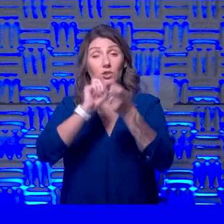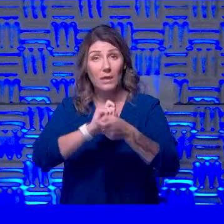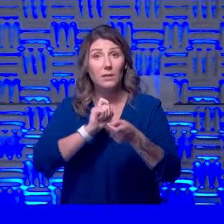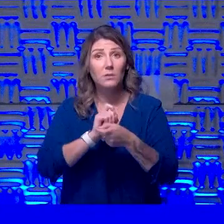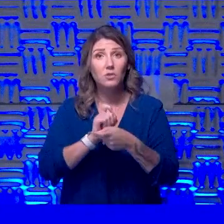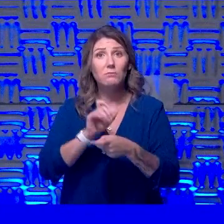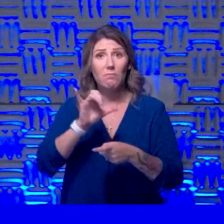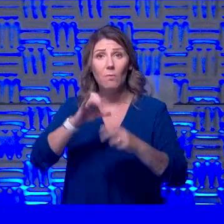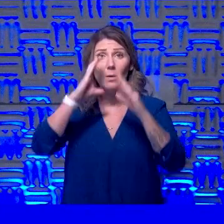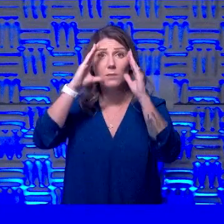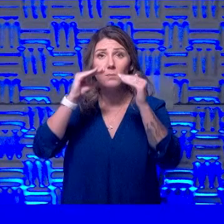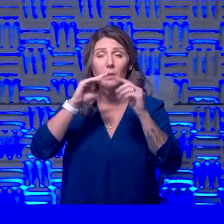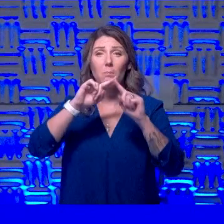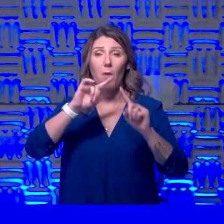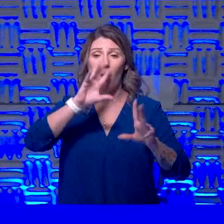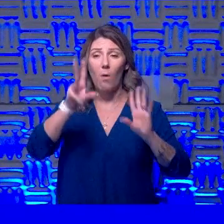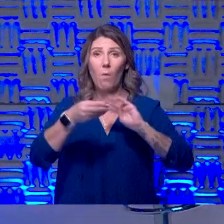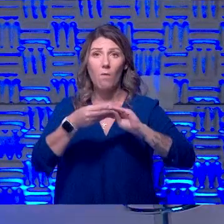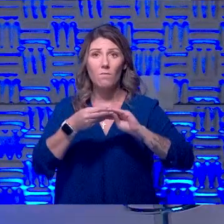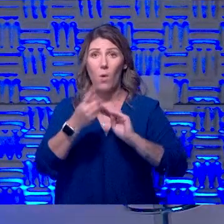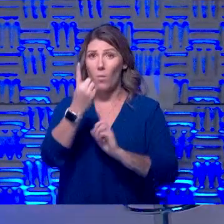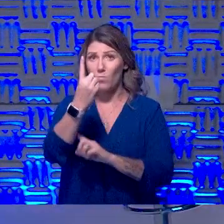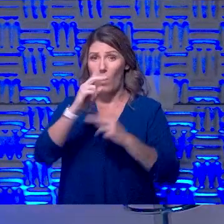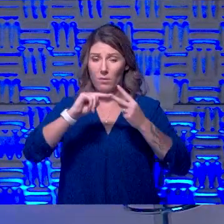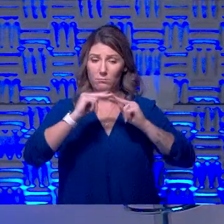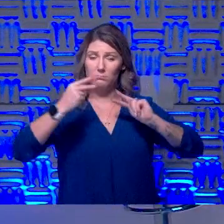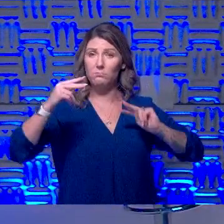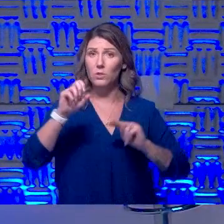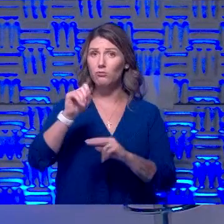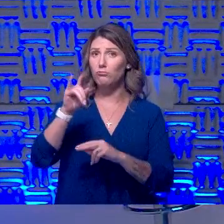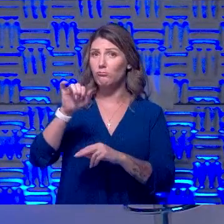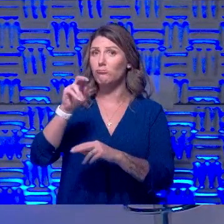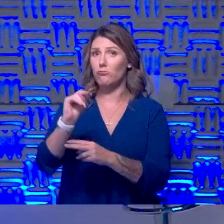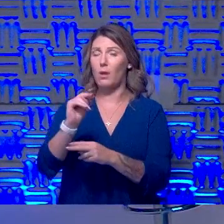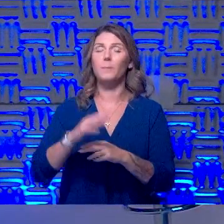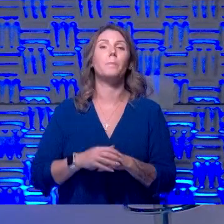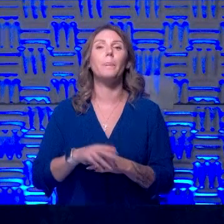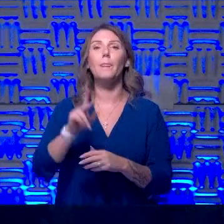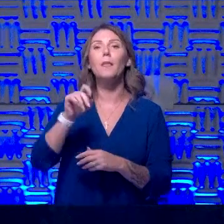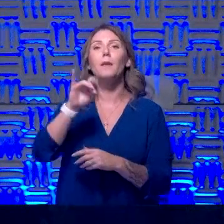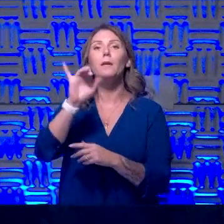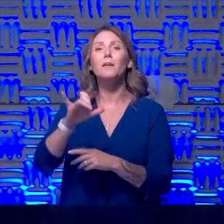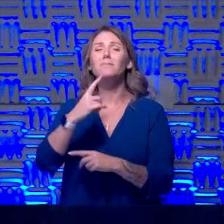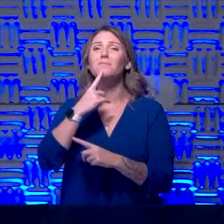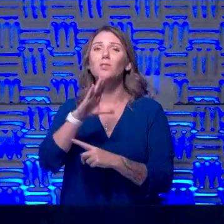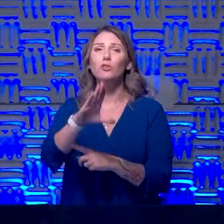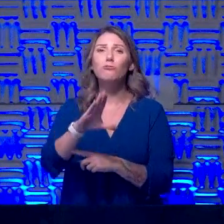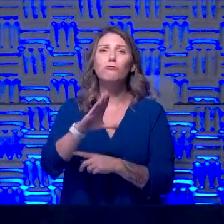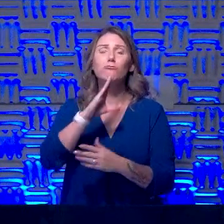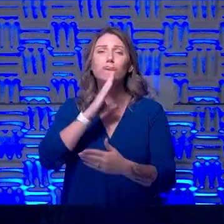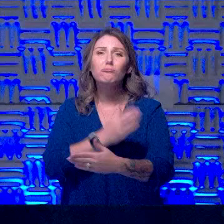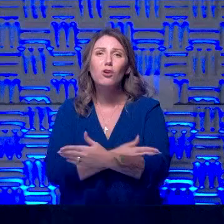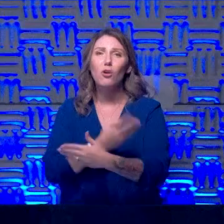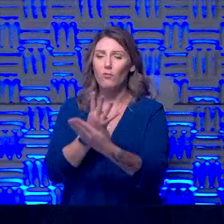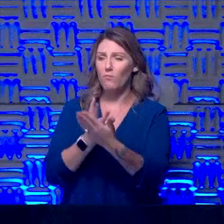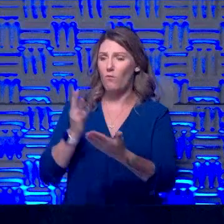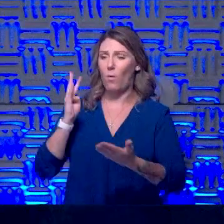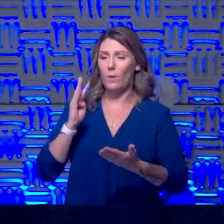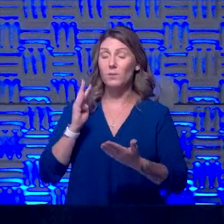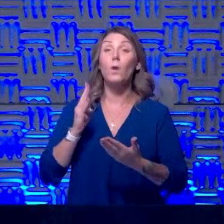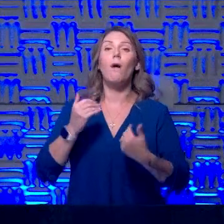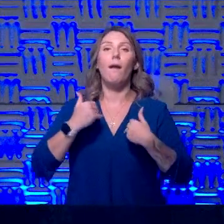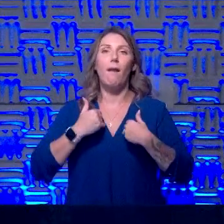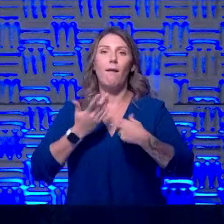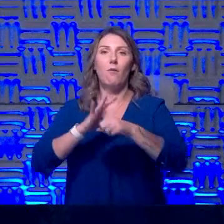but overall there is just one strain of COVID. Kelly misses her daughter who 4 weeks ago, or who